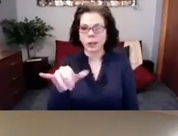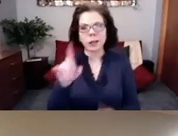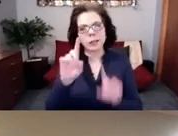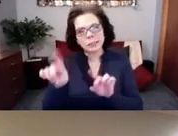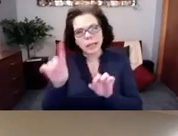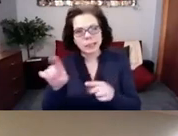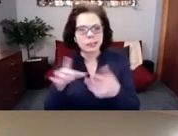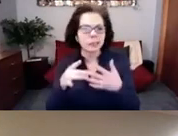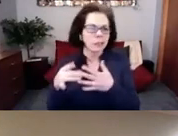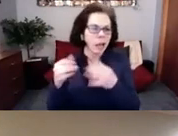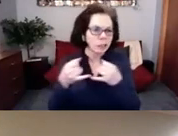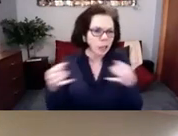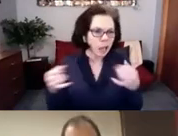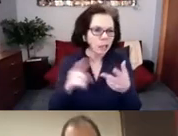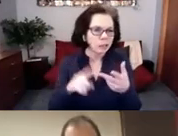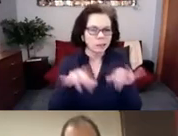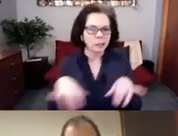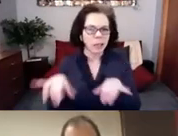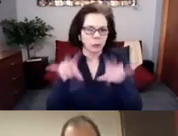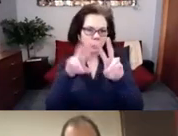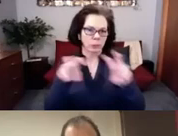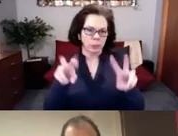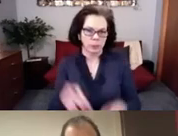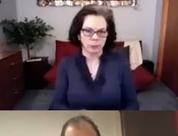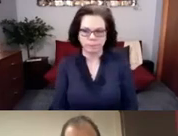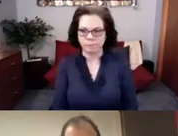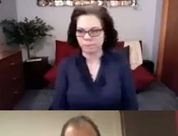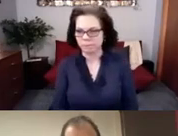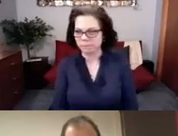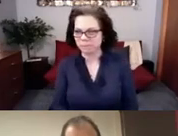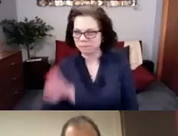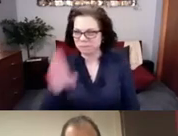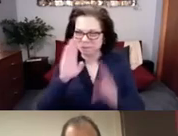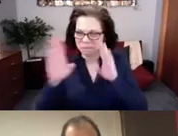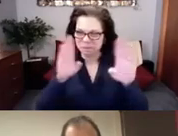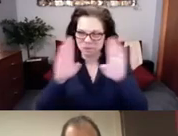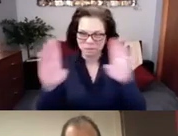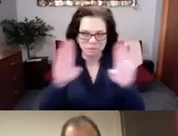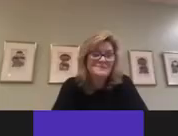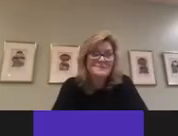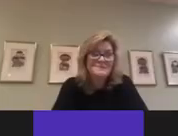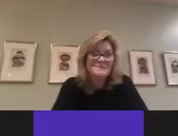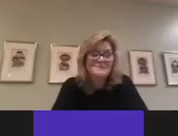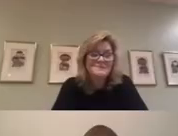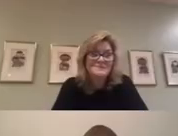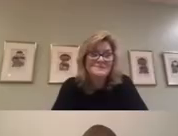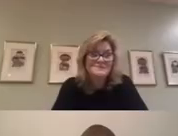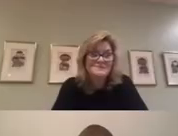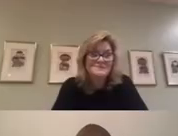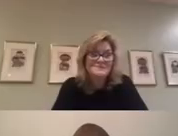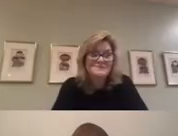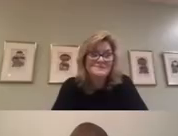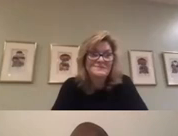and standardized assessments. Good evening, everyone. Thank you again for joining us.